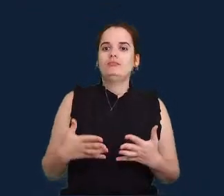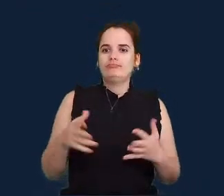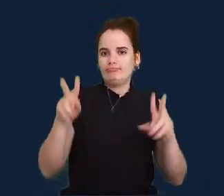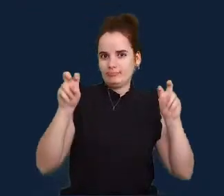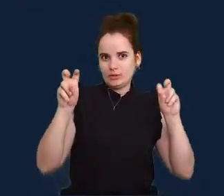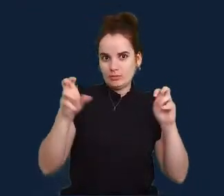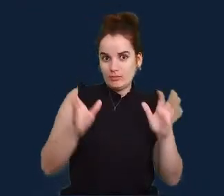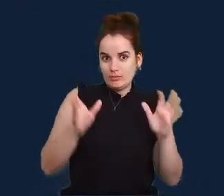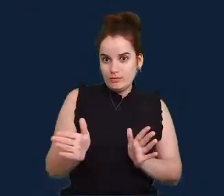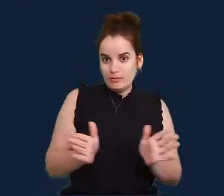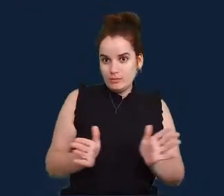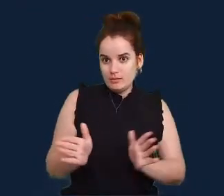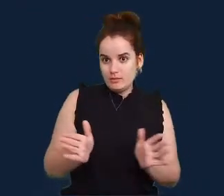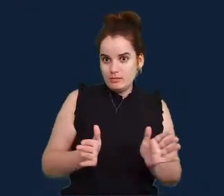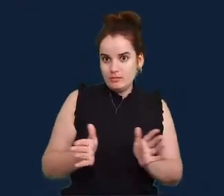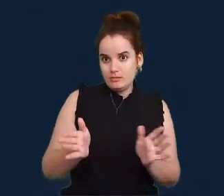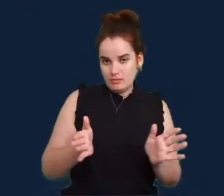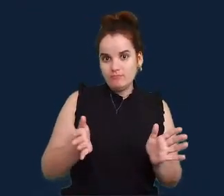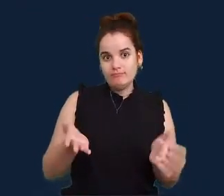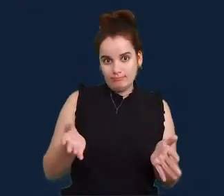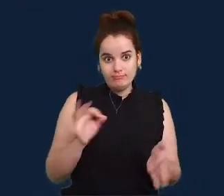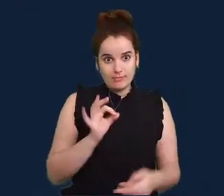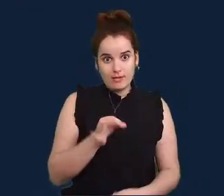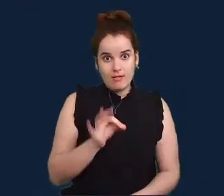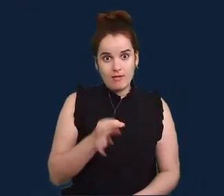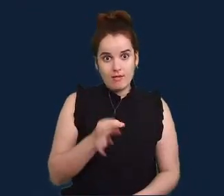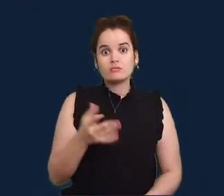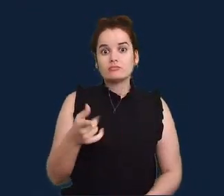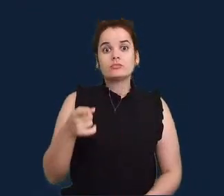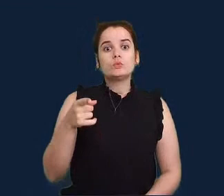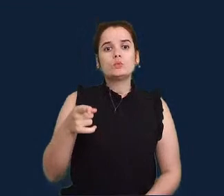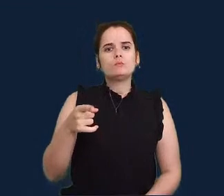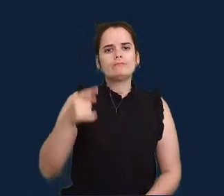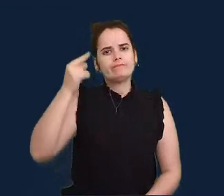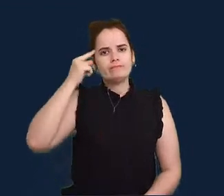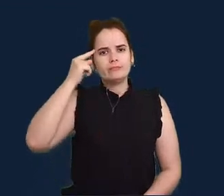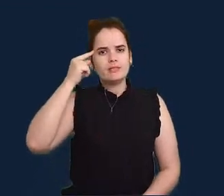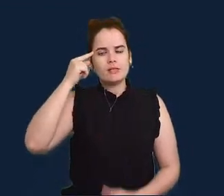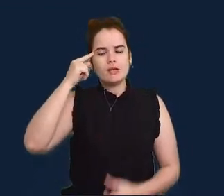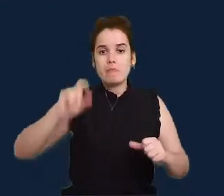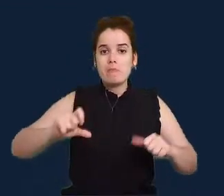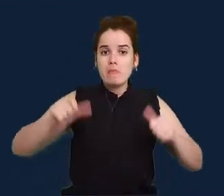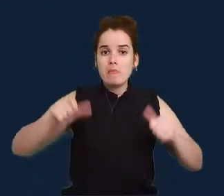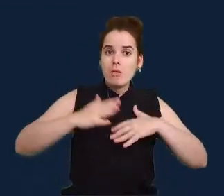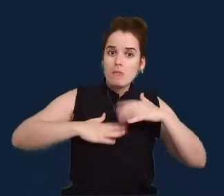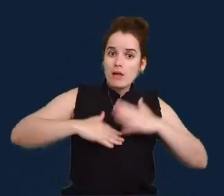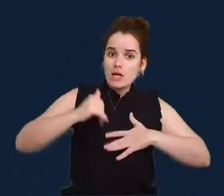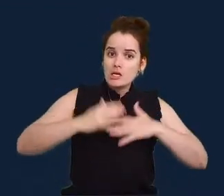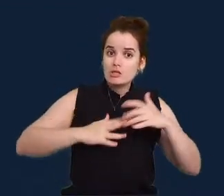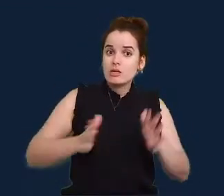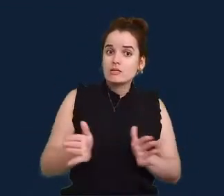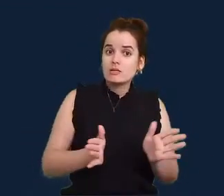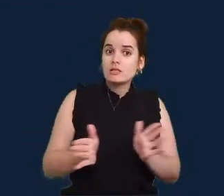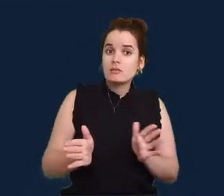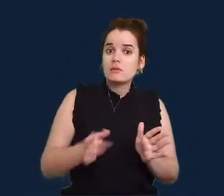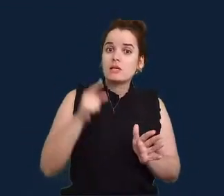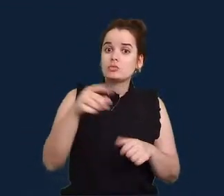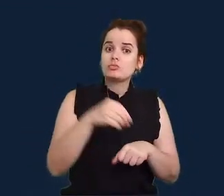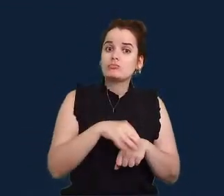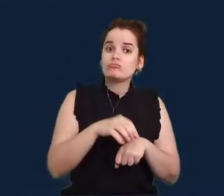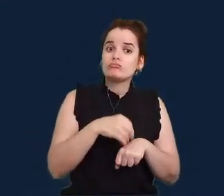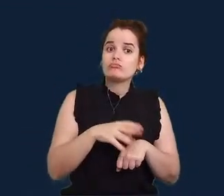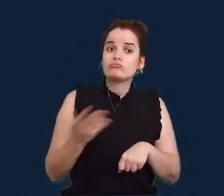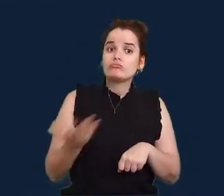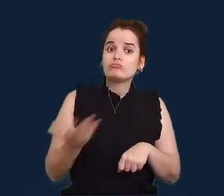accessibility best practice do you recommend for creating alt texts? So there is Amy